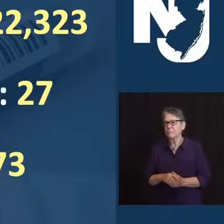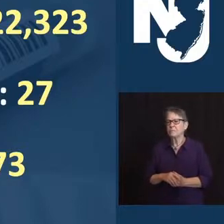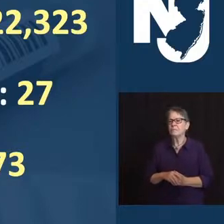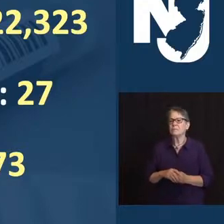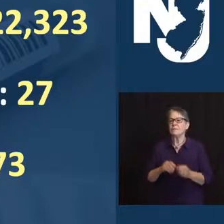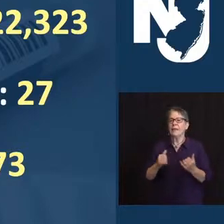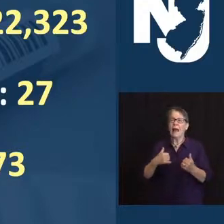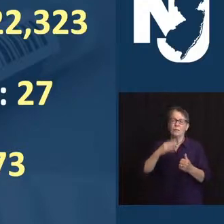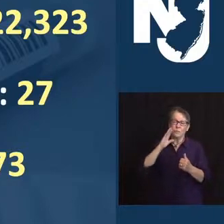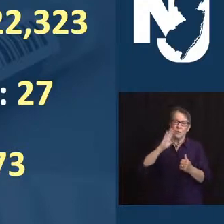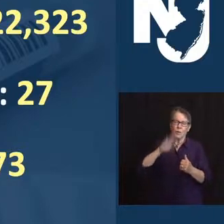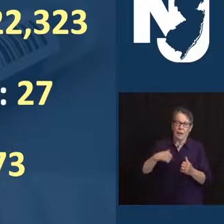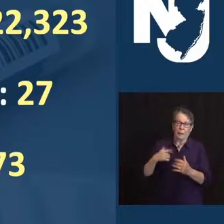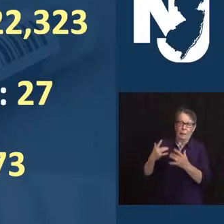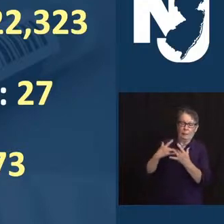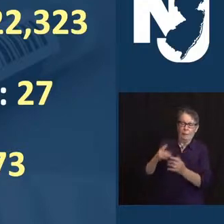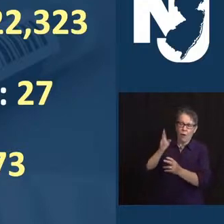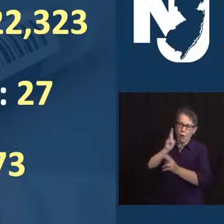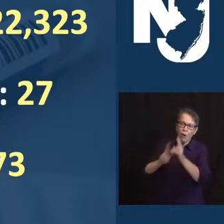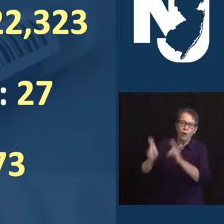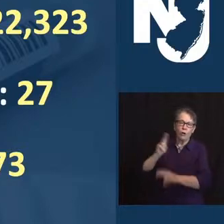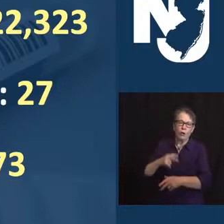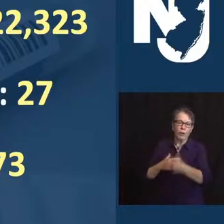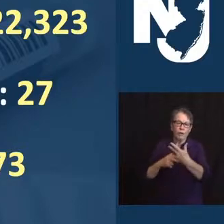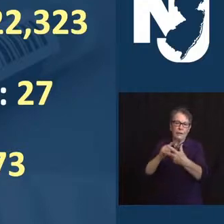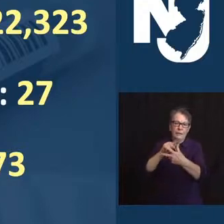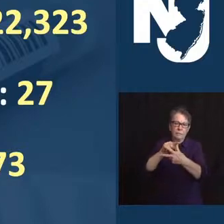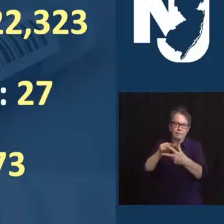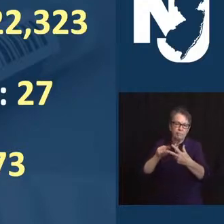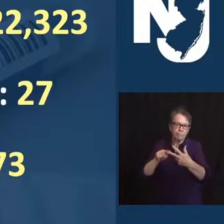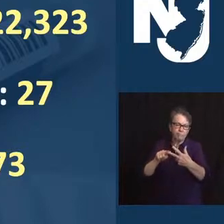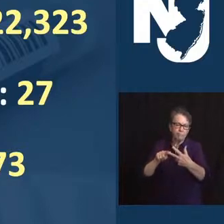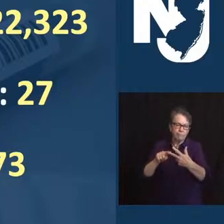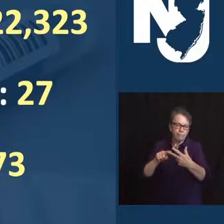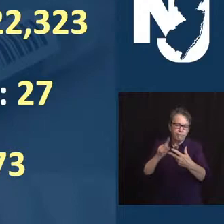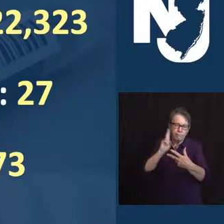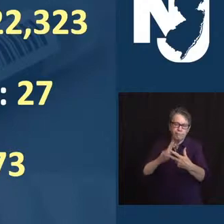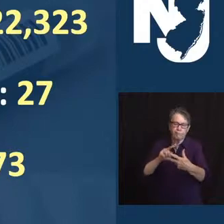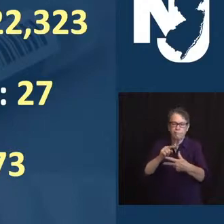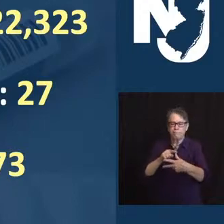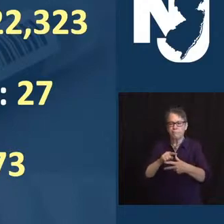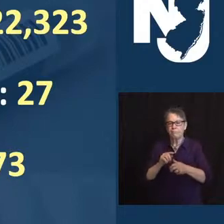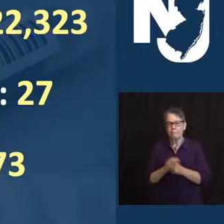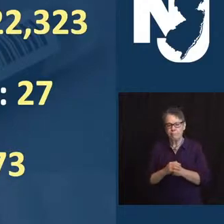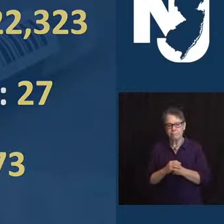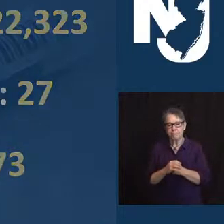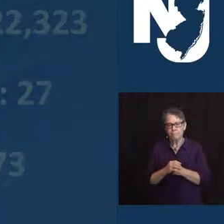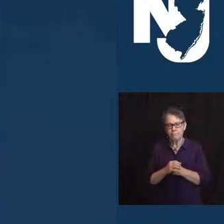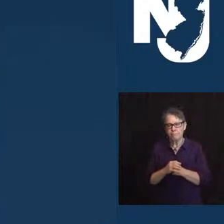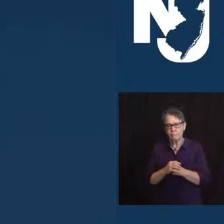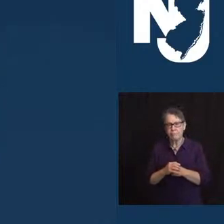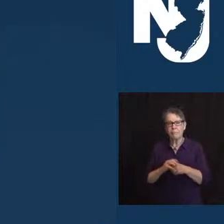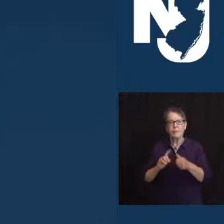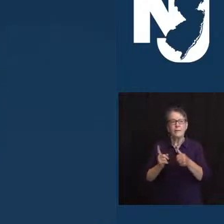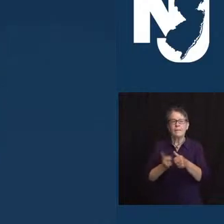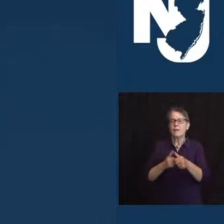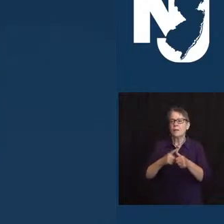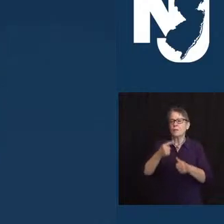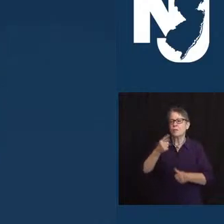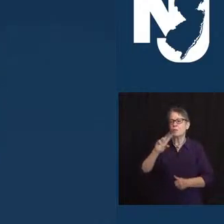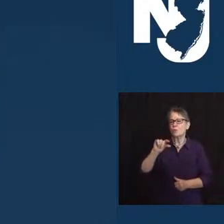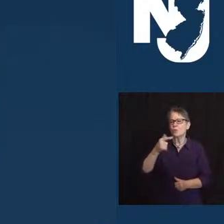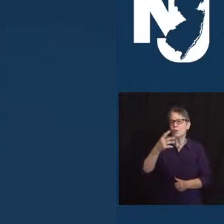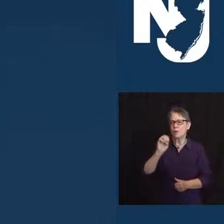minute to honor the lives of 3 more of those we've recently lost. Let's begin today by remembering Fairfield's